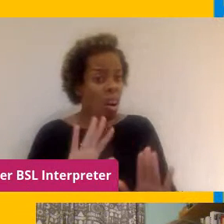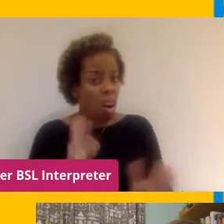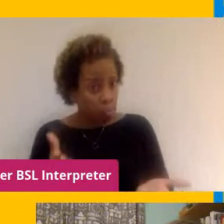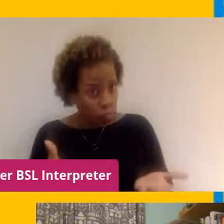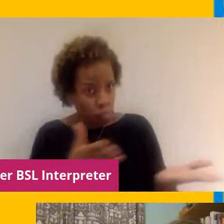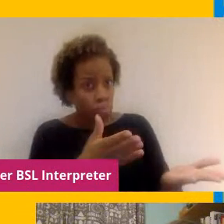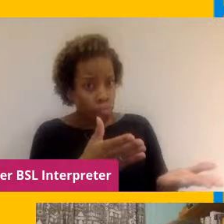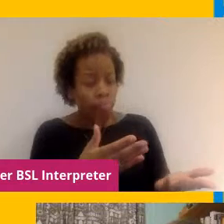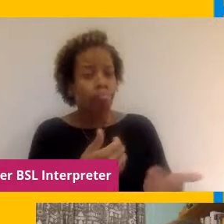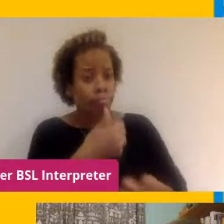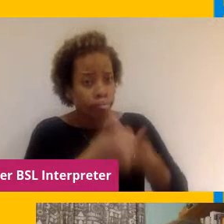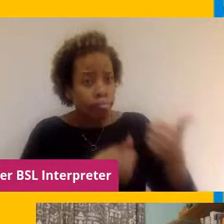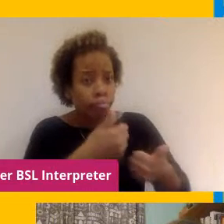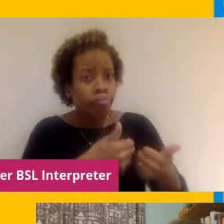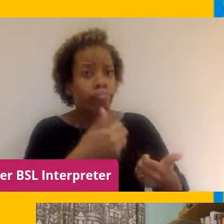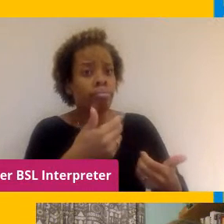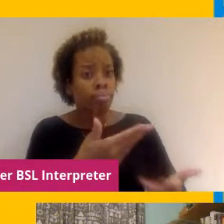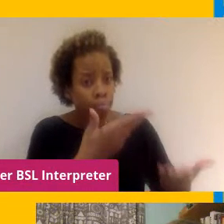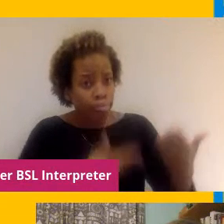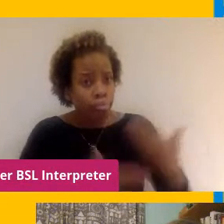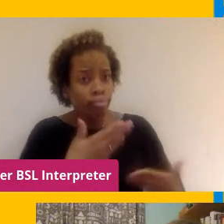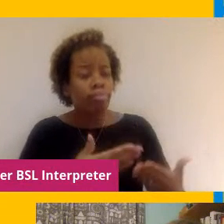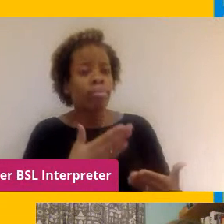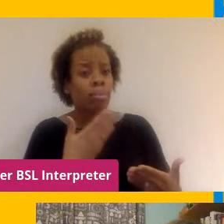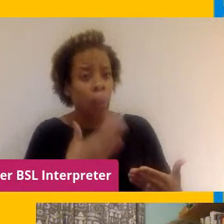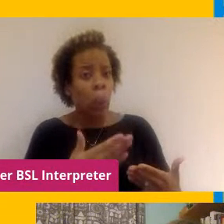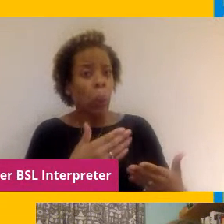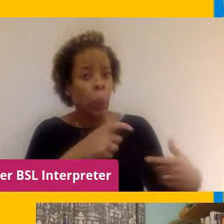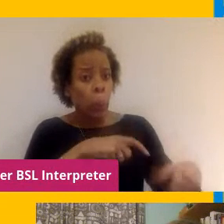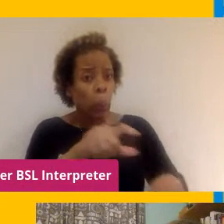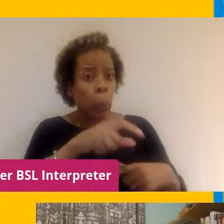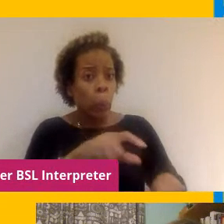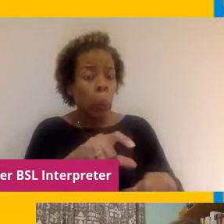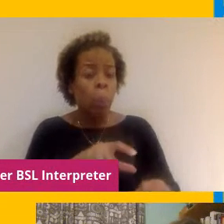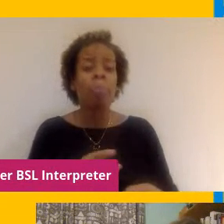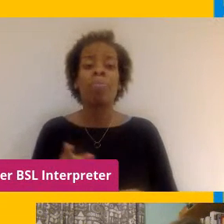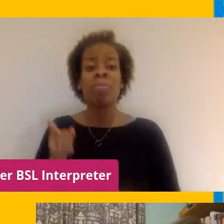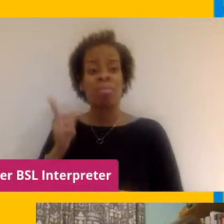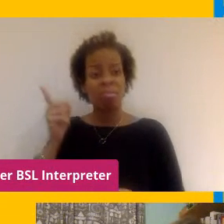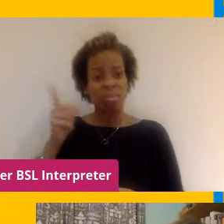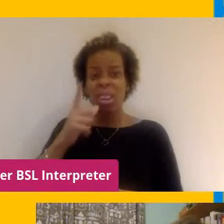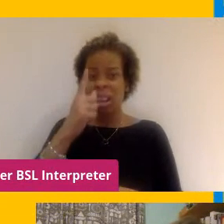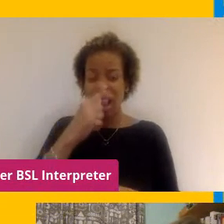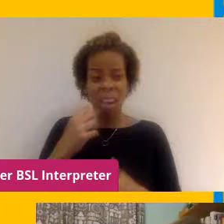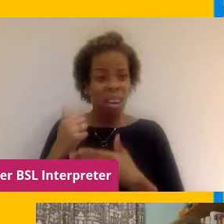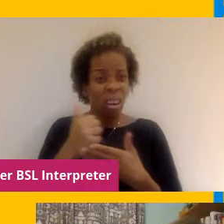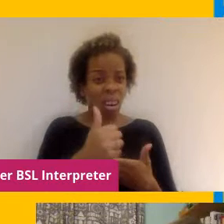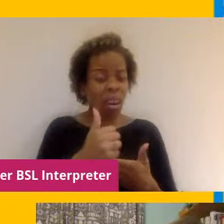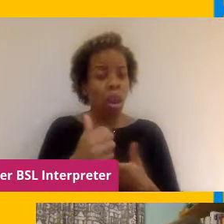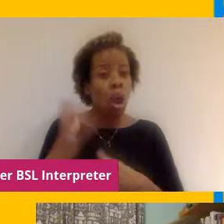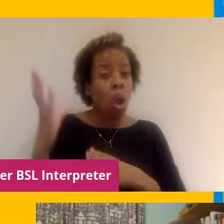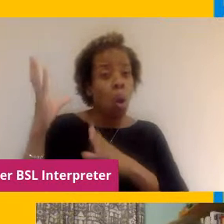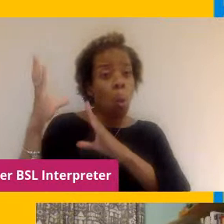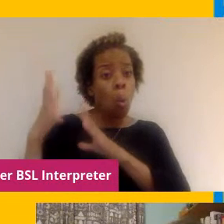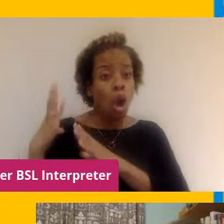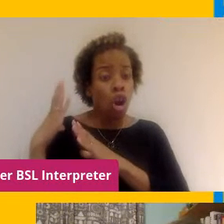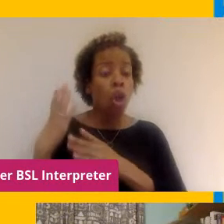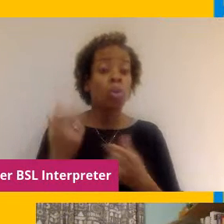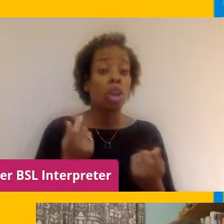saying, opportunities to negotiate workload controls and other measures that will